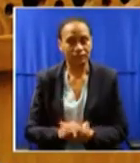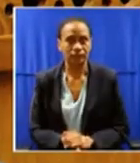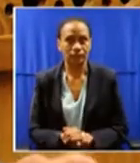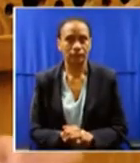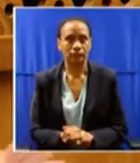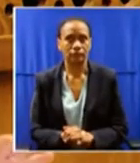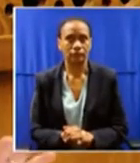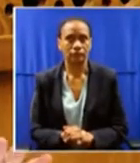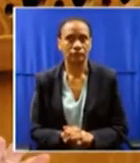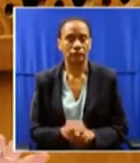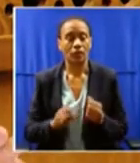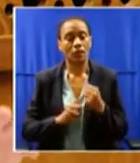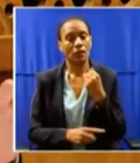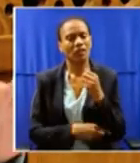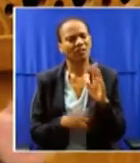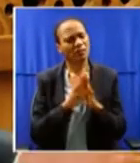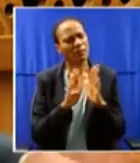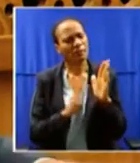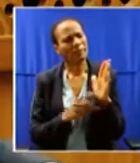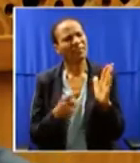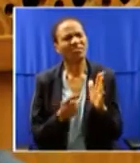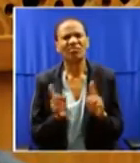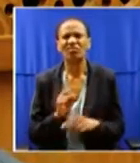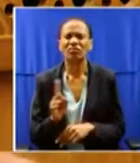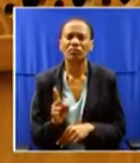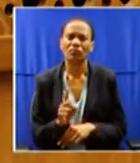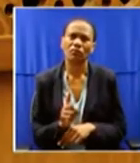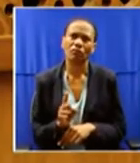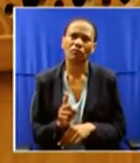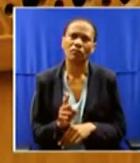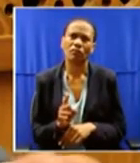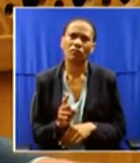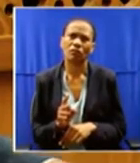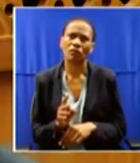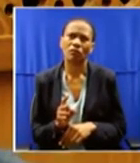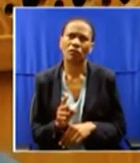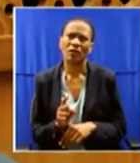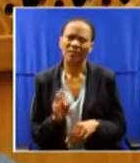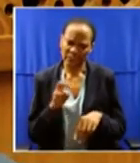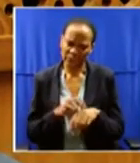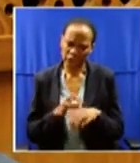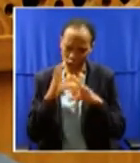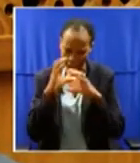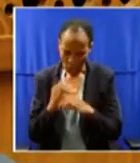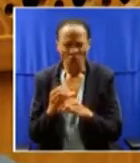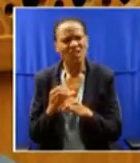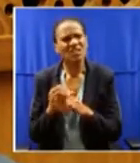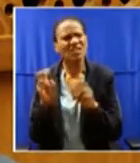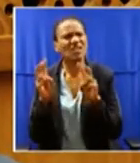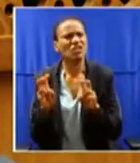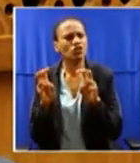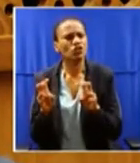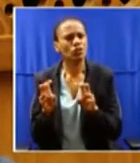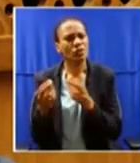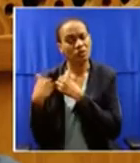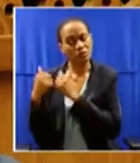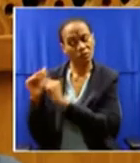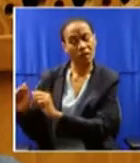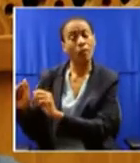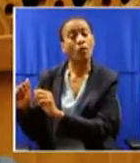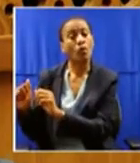Chair, lastly, the bill does not deal with the contentious issue that Parliament needs to undertake following the Constitutional